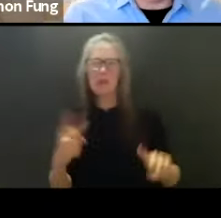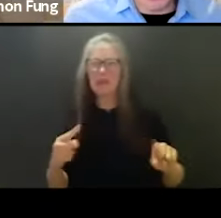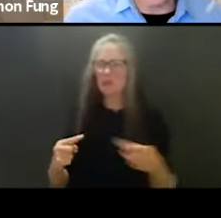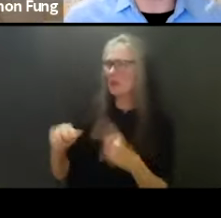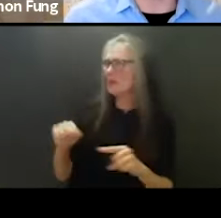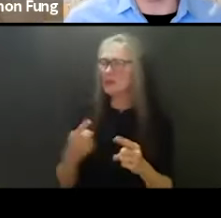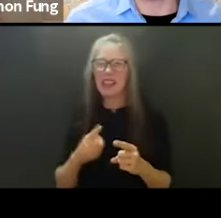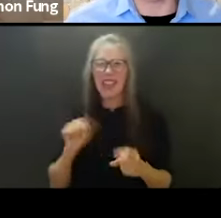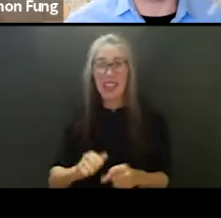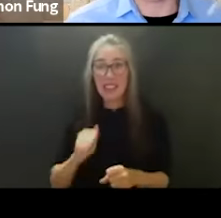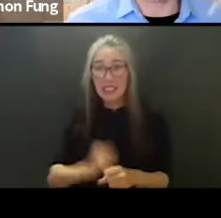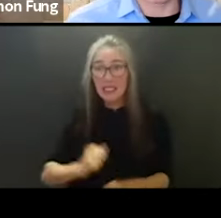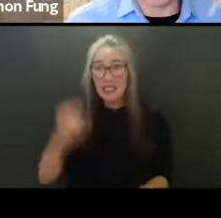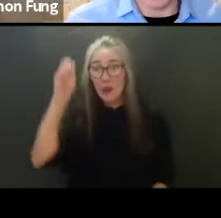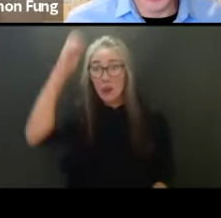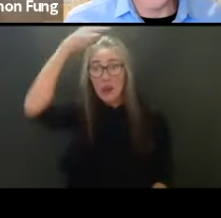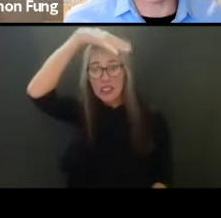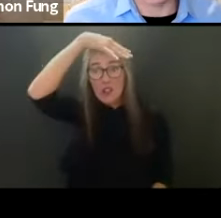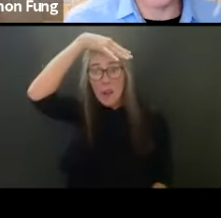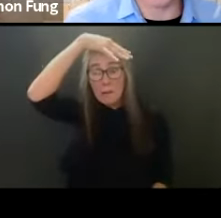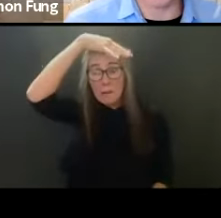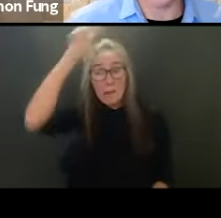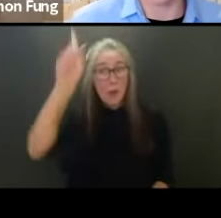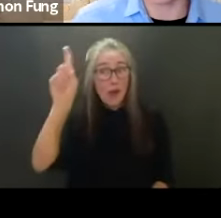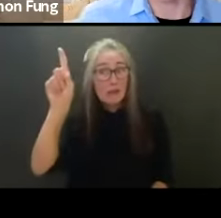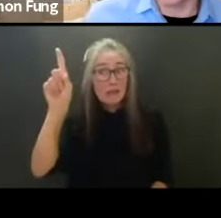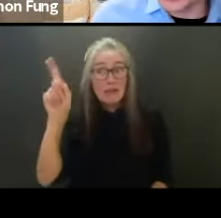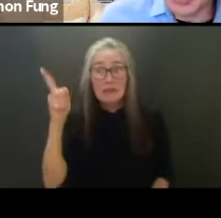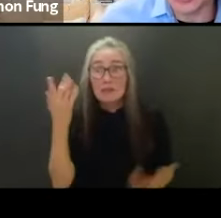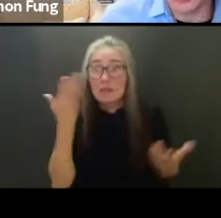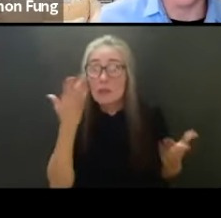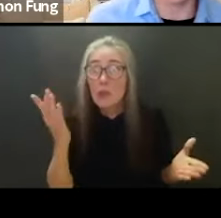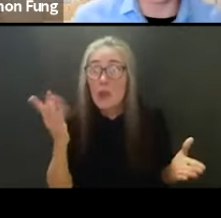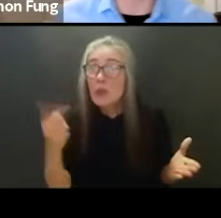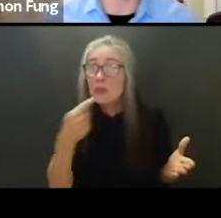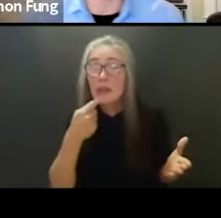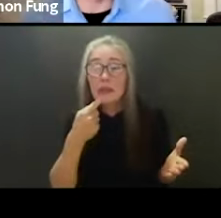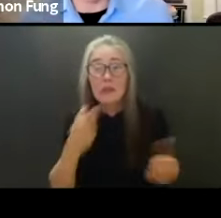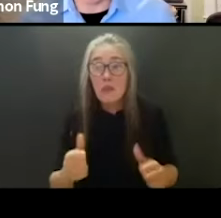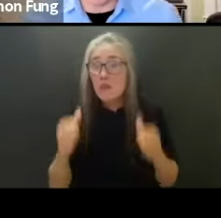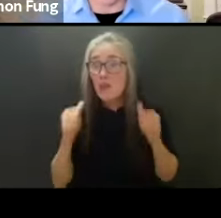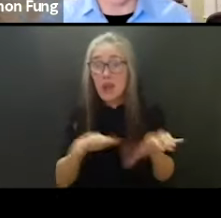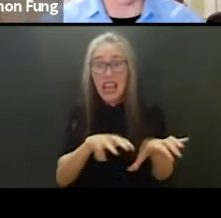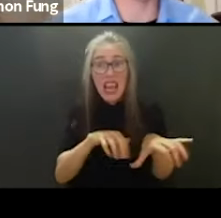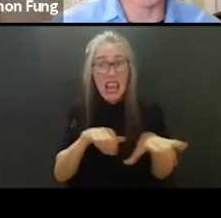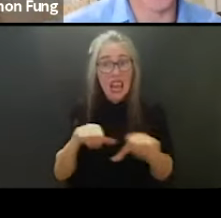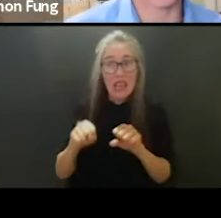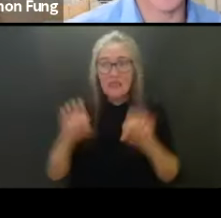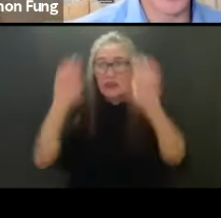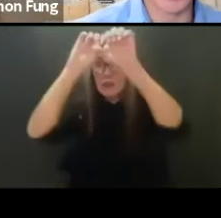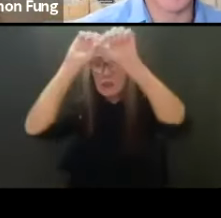because the views are so far apart. The electoral question, will Donald Trump leave office peacefully,